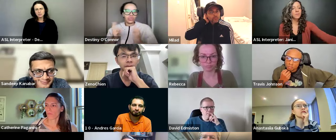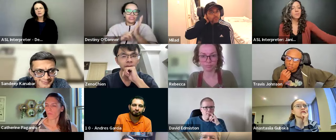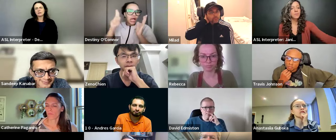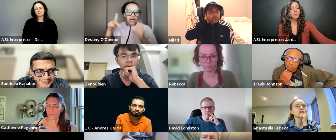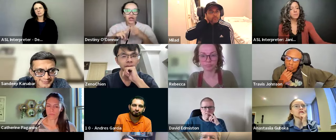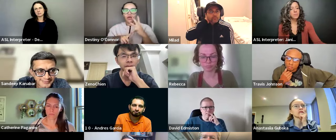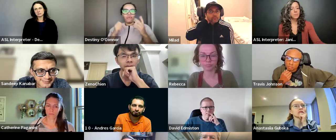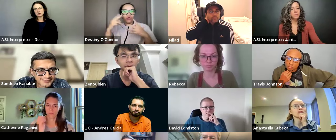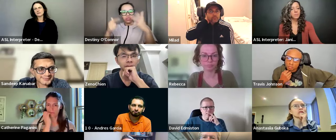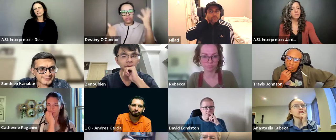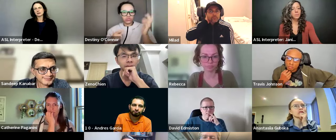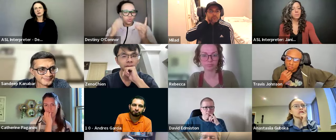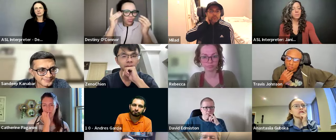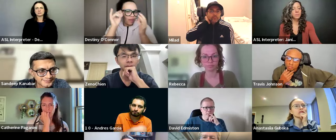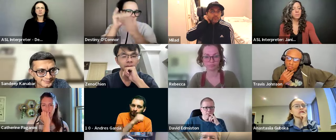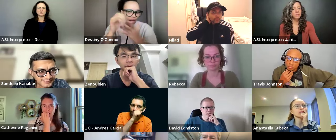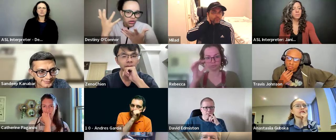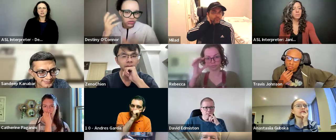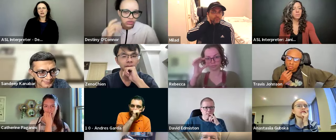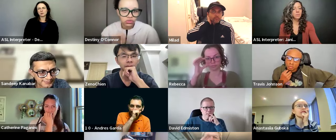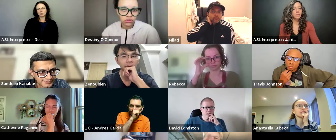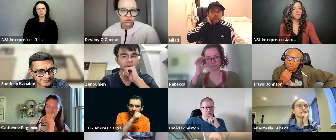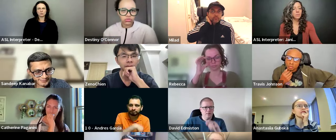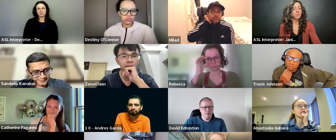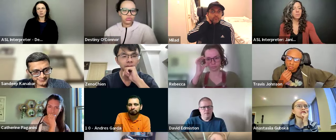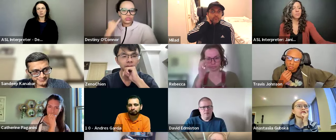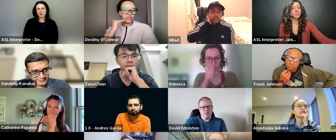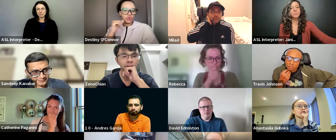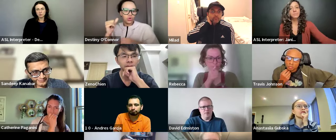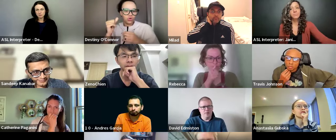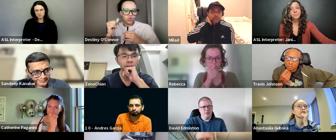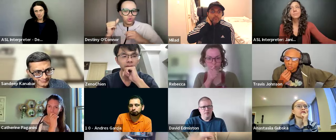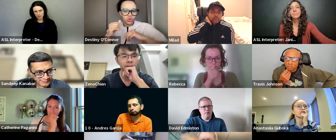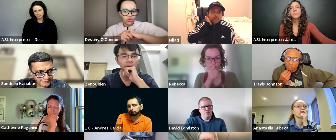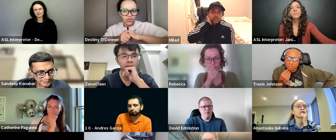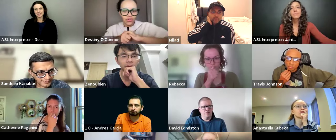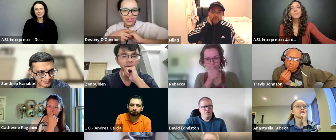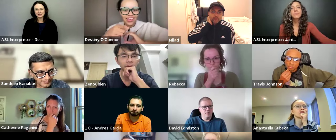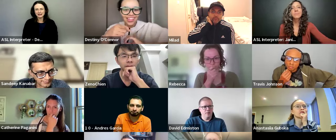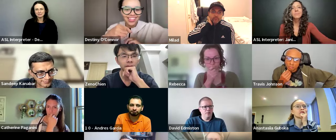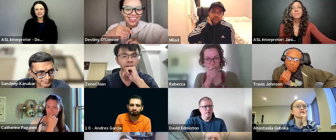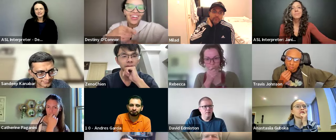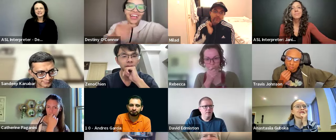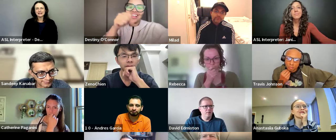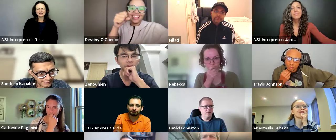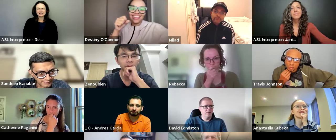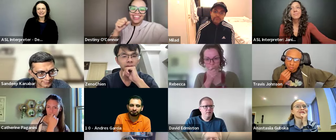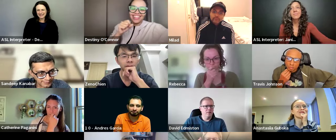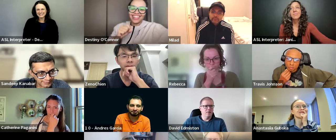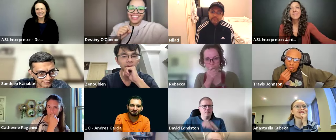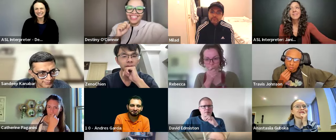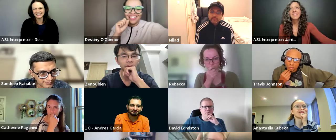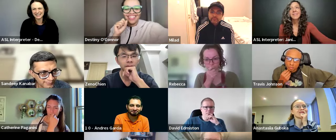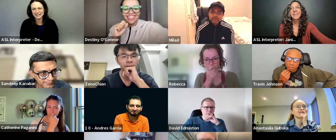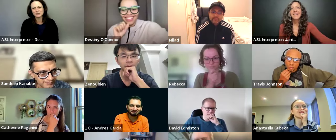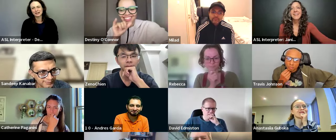there, that was easy. So having it on some sort of sign or board would be nice. Rob saying yes, and Yes, let's get